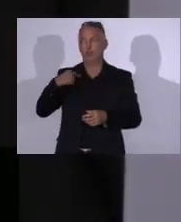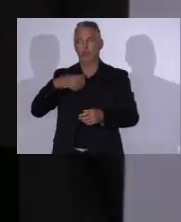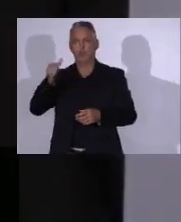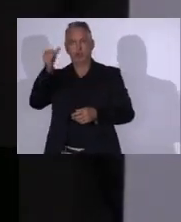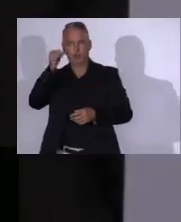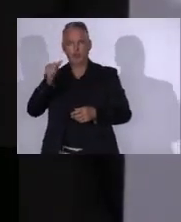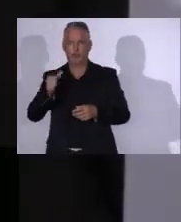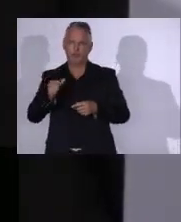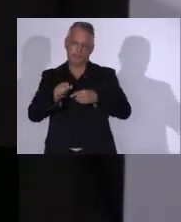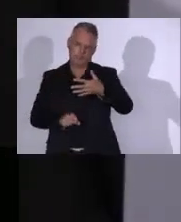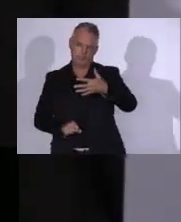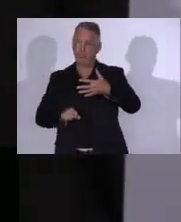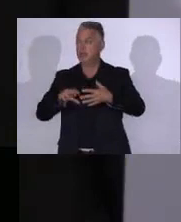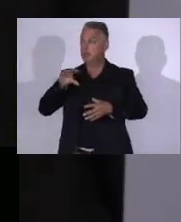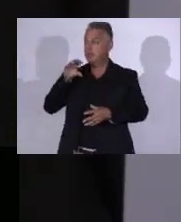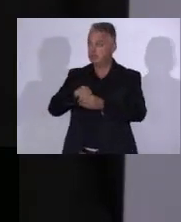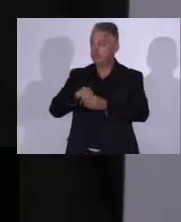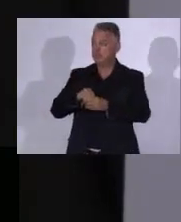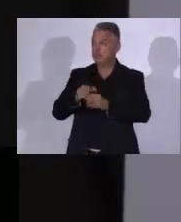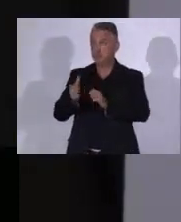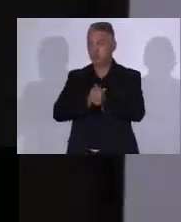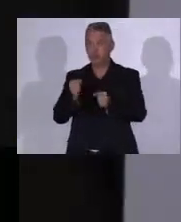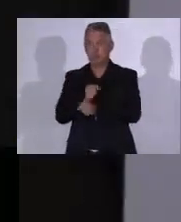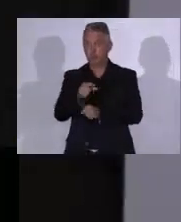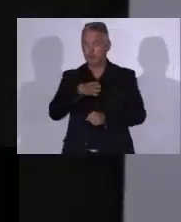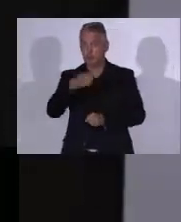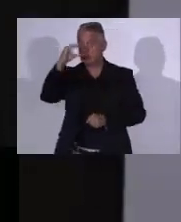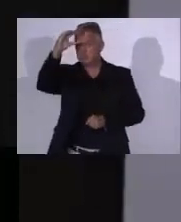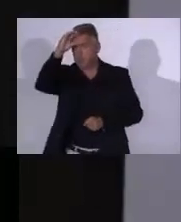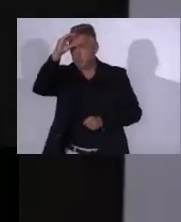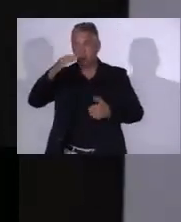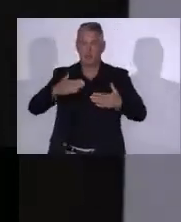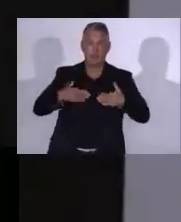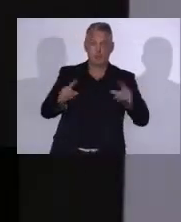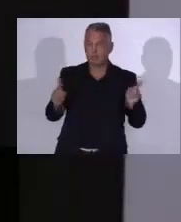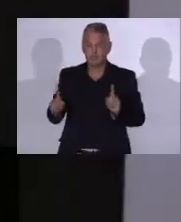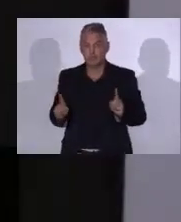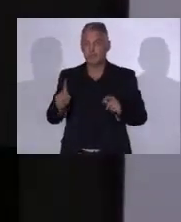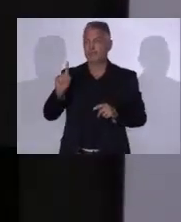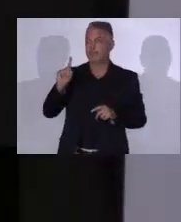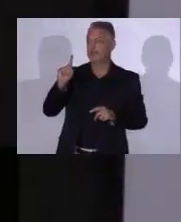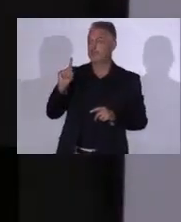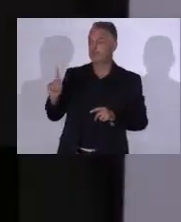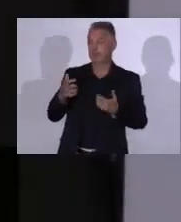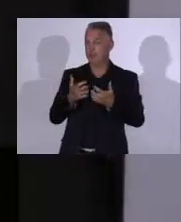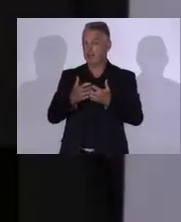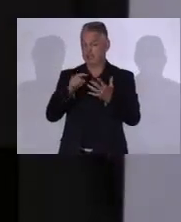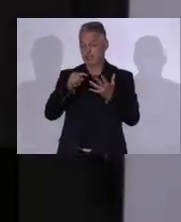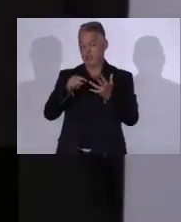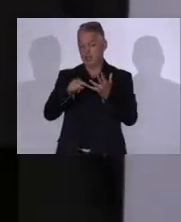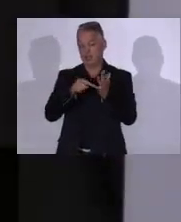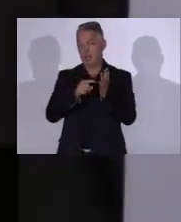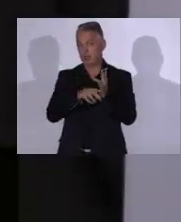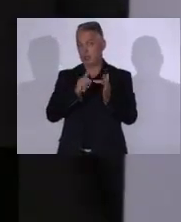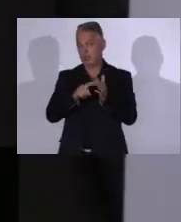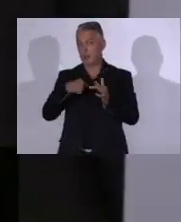things like, does participation in sport make you smarter, healthier, et cetera, et cetera? But of all the outcomes that we could probably measure, I